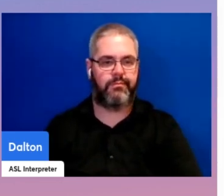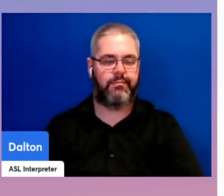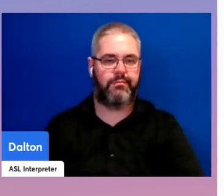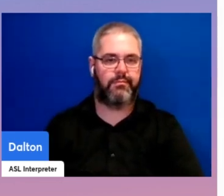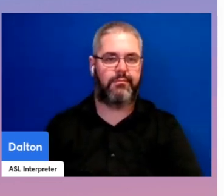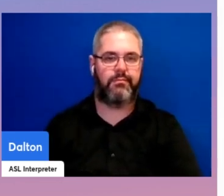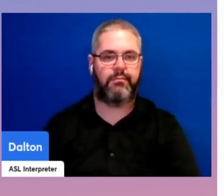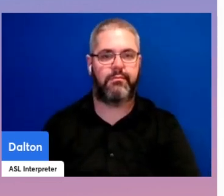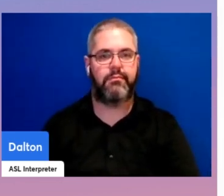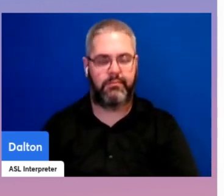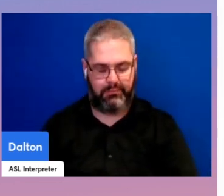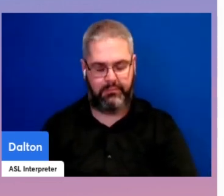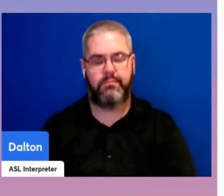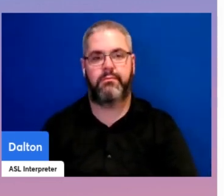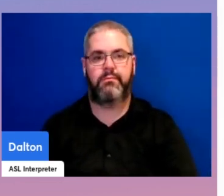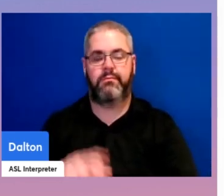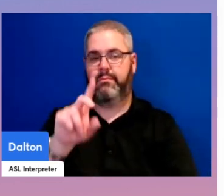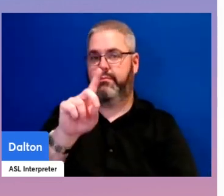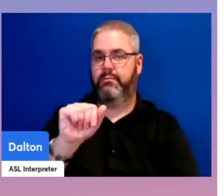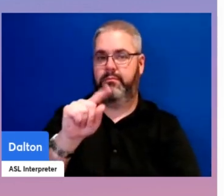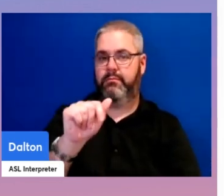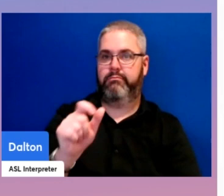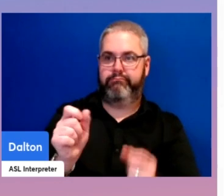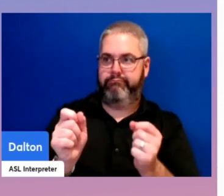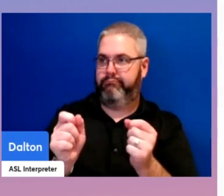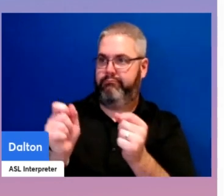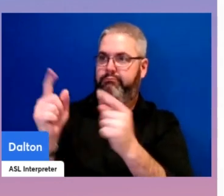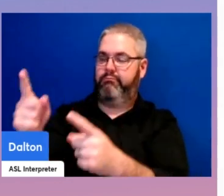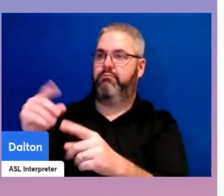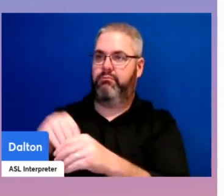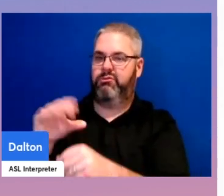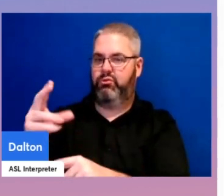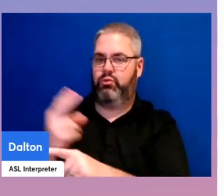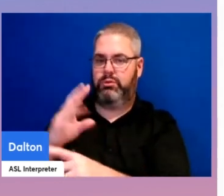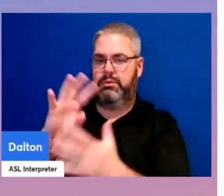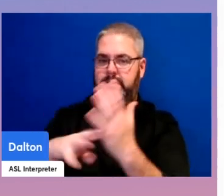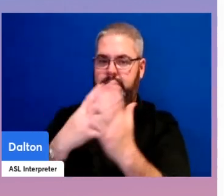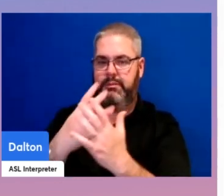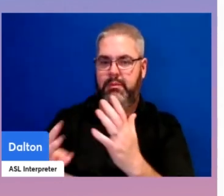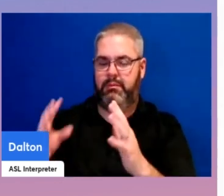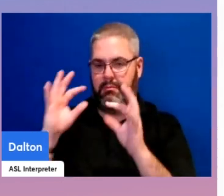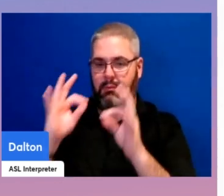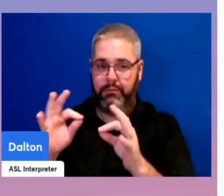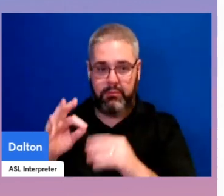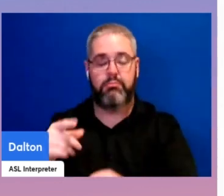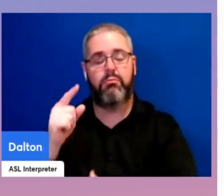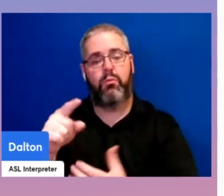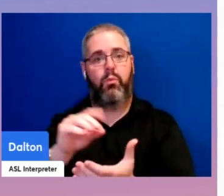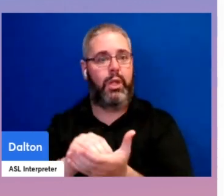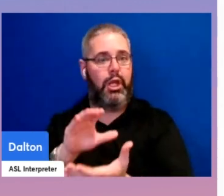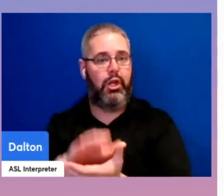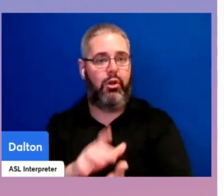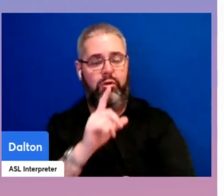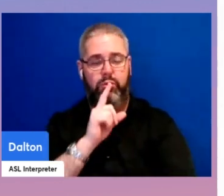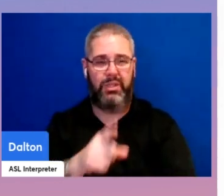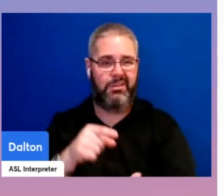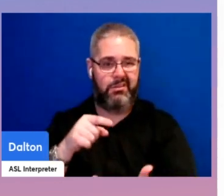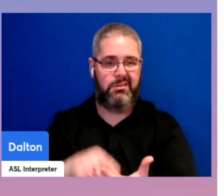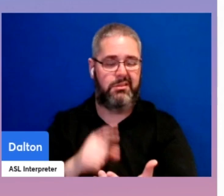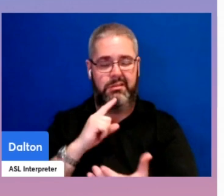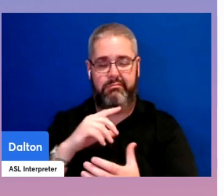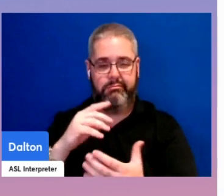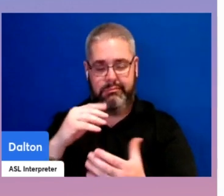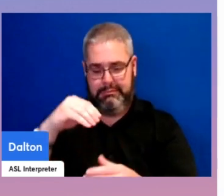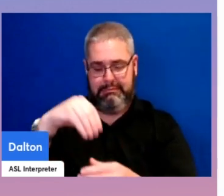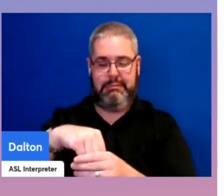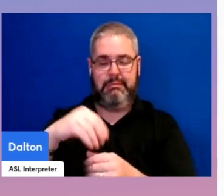And we can see that the data inserted successfully into the users table. So if I go over to view records, and this is really just a sneak inside of what the database looks like,